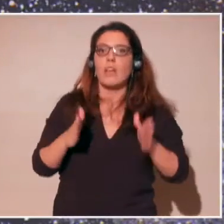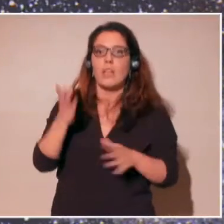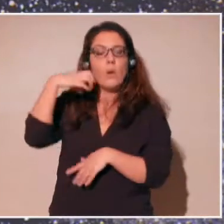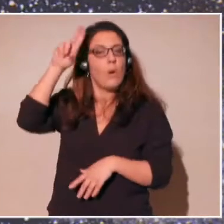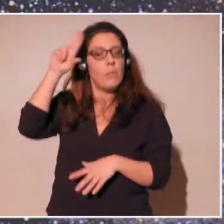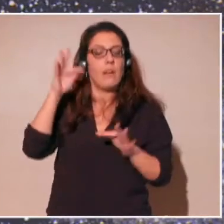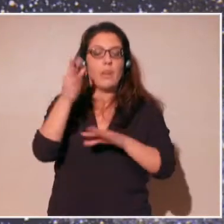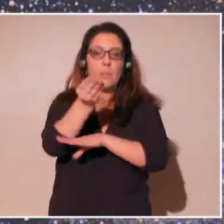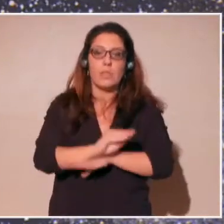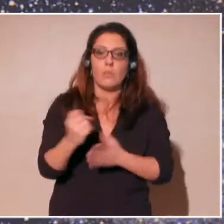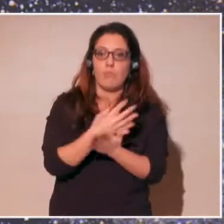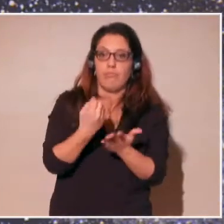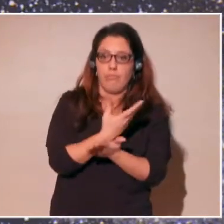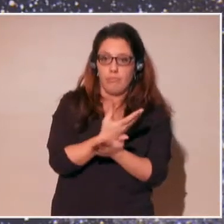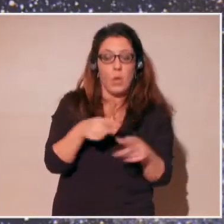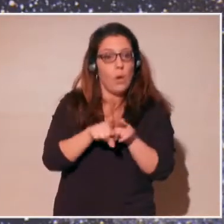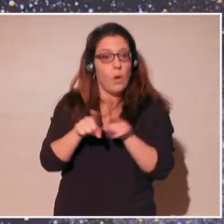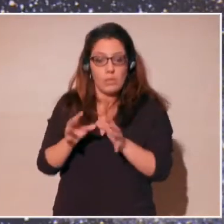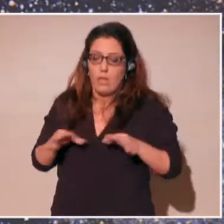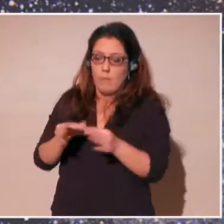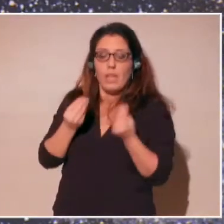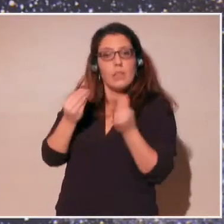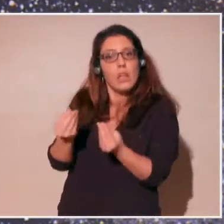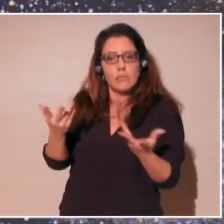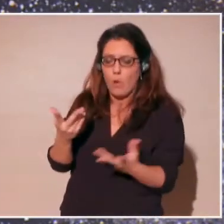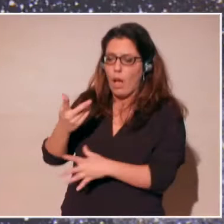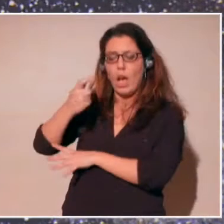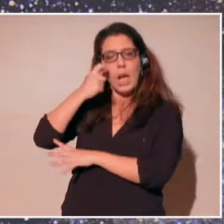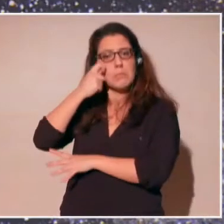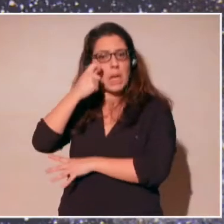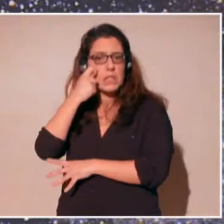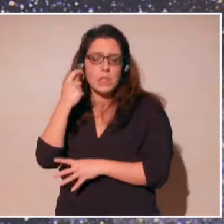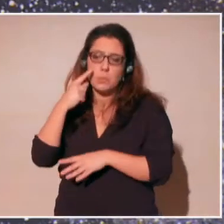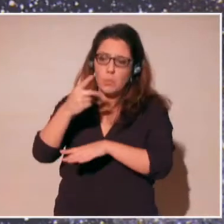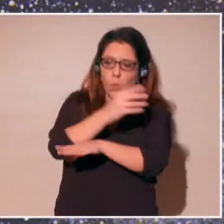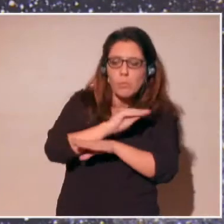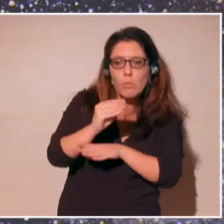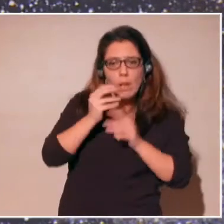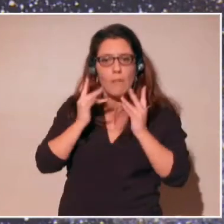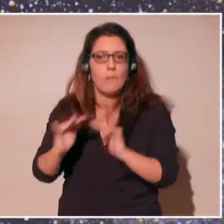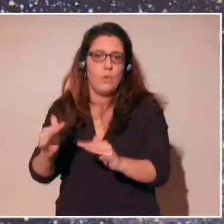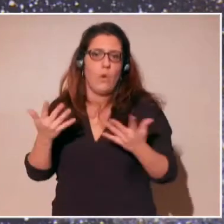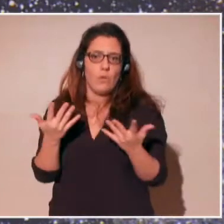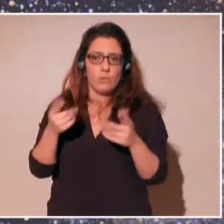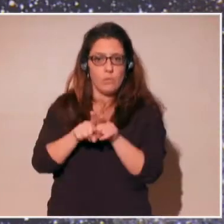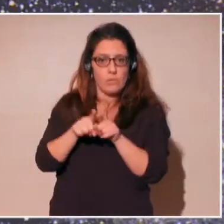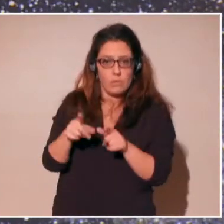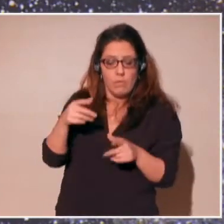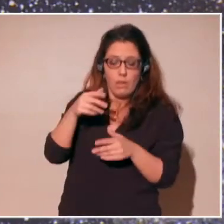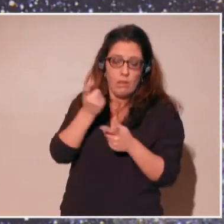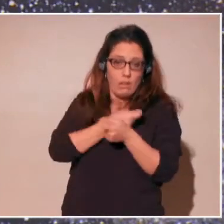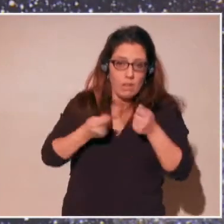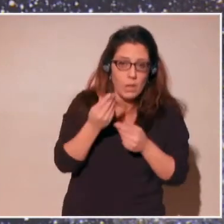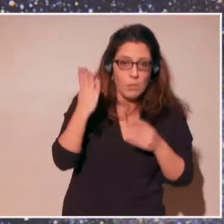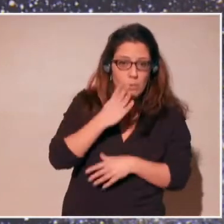to the law within the framework of the GDPR. We have to support expertise in order to protect. We need the